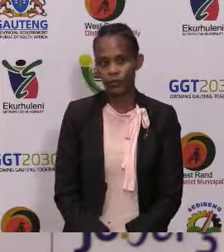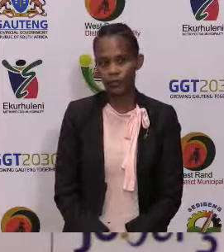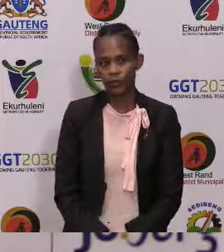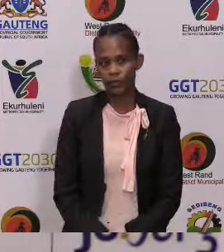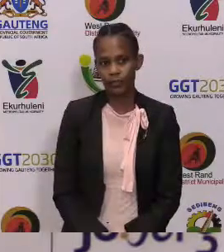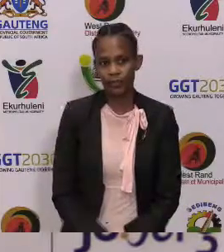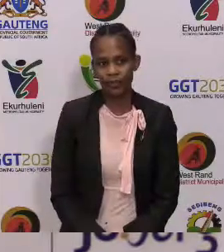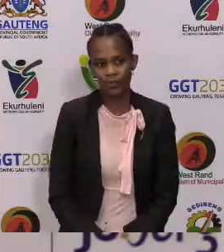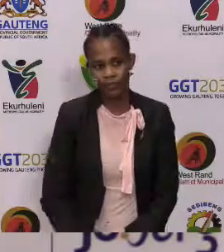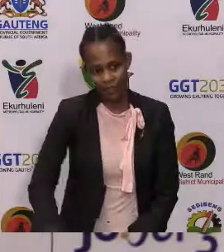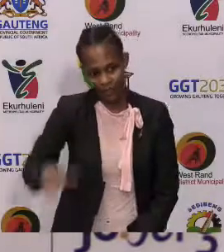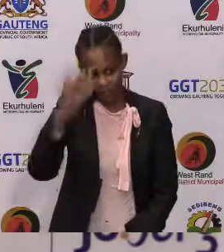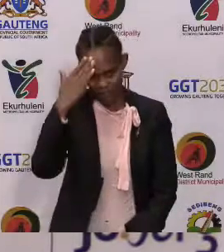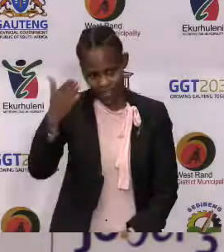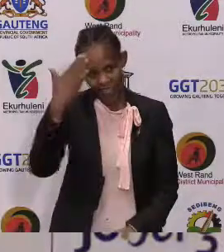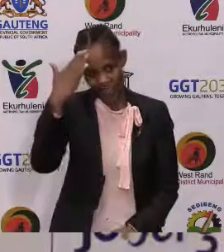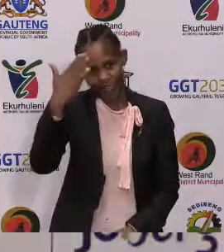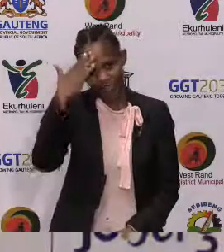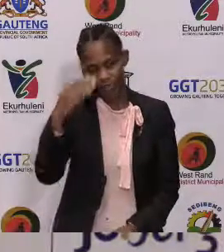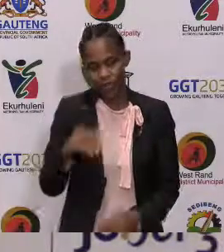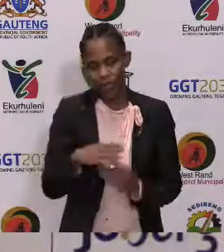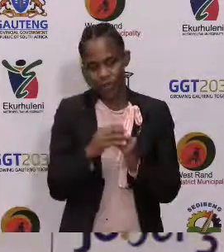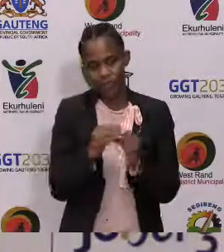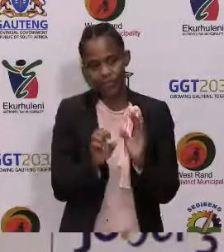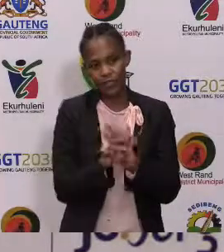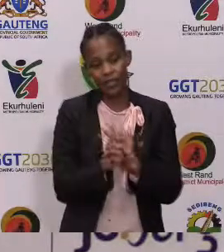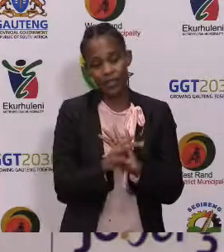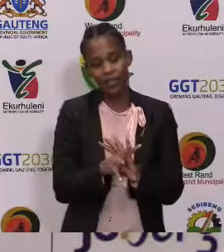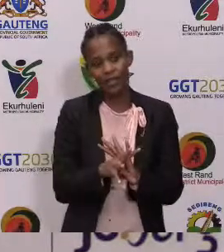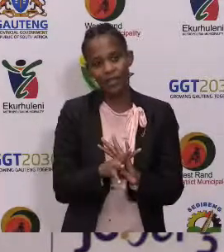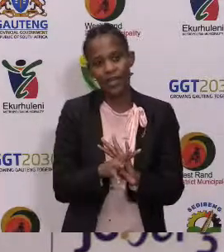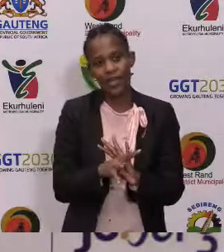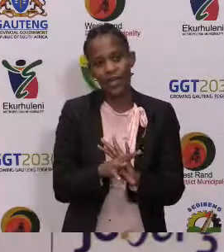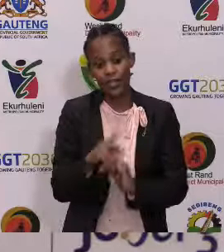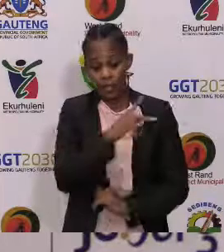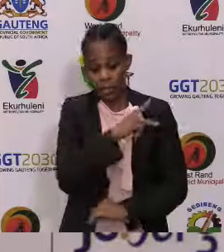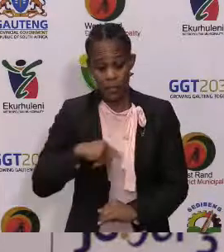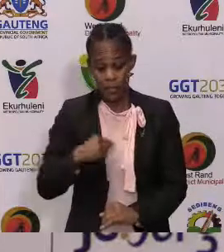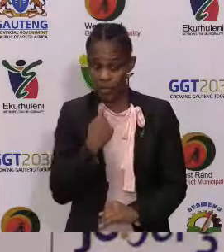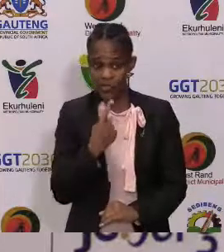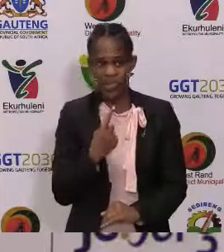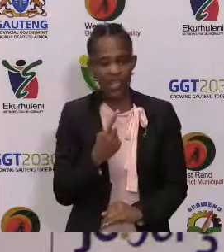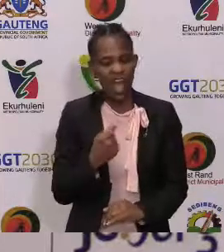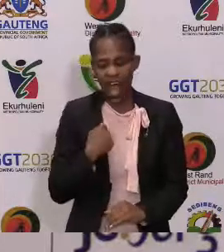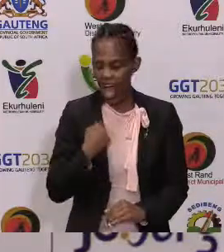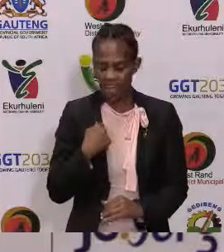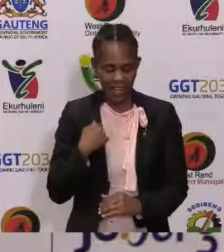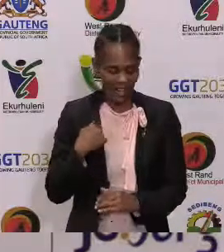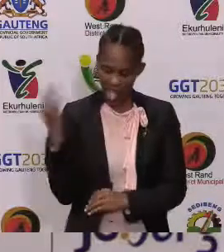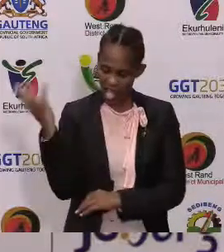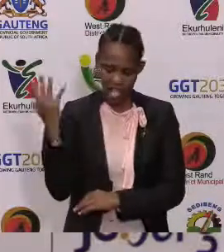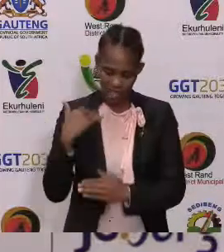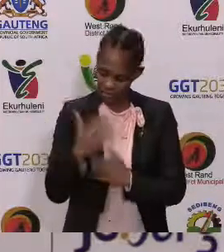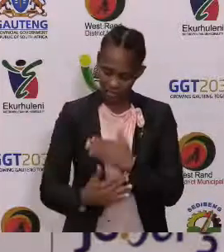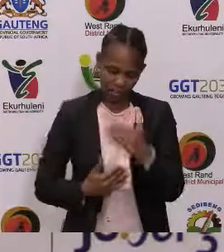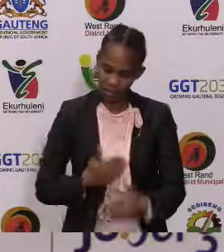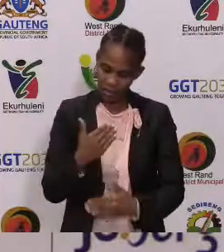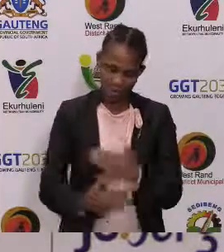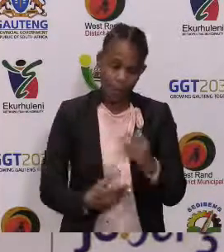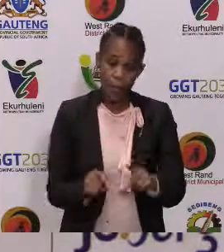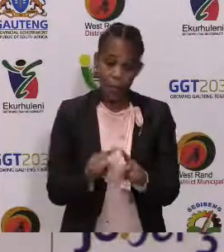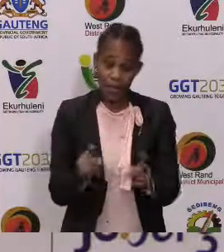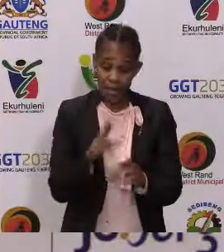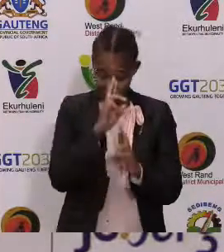Good day, members of the media. As the Premier says, yes, I can go on and on and on, but I have